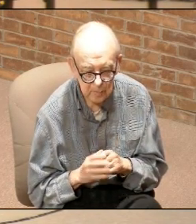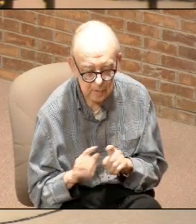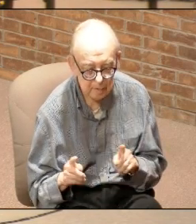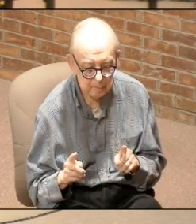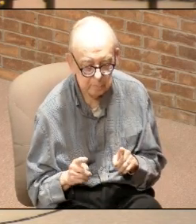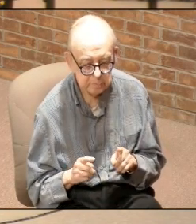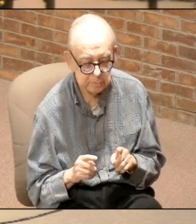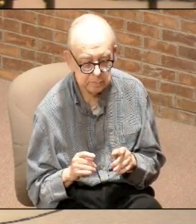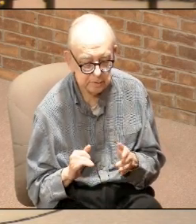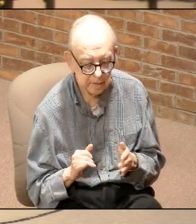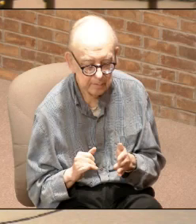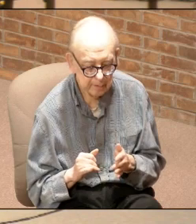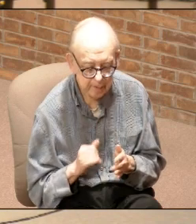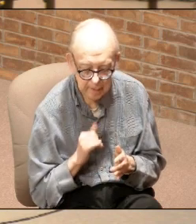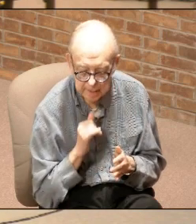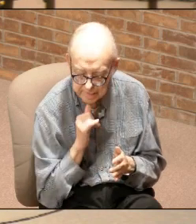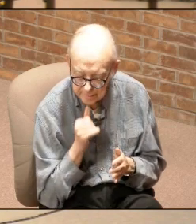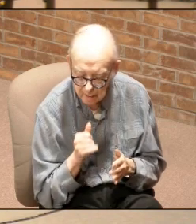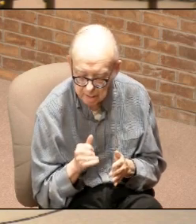but that's not bible study